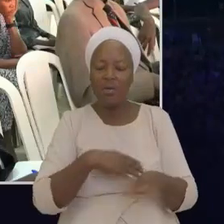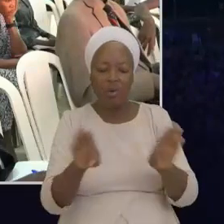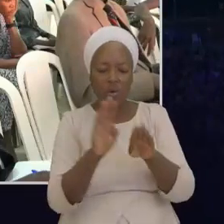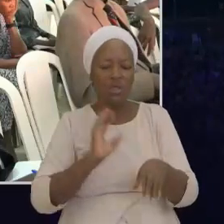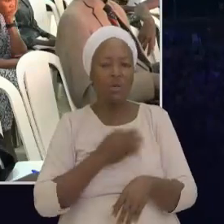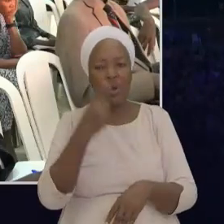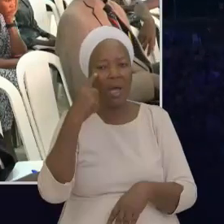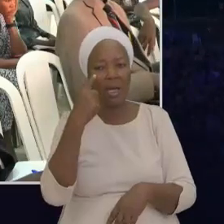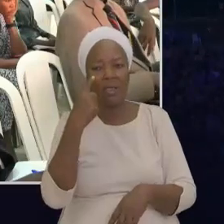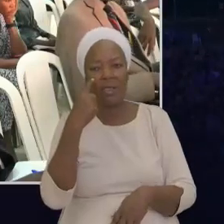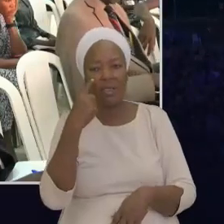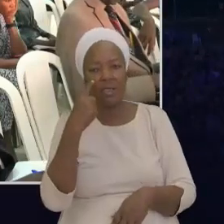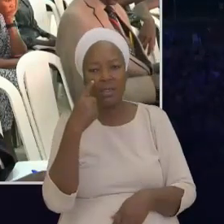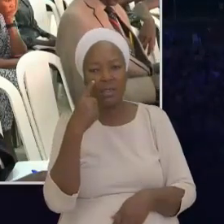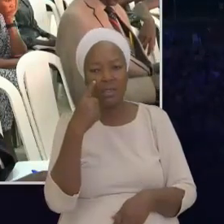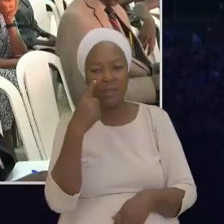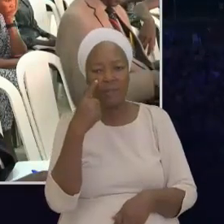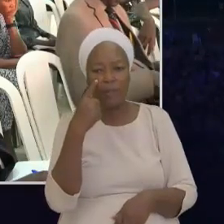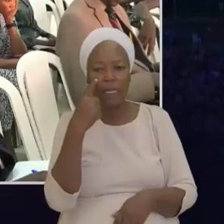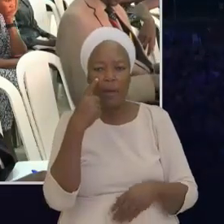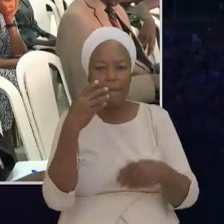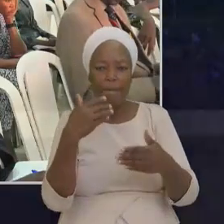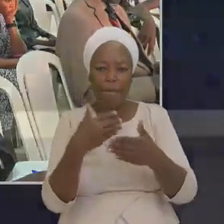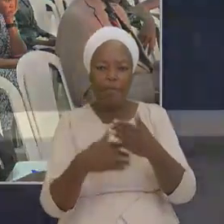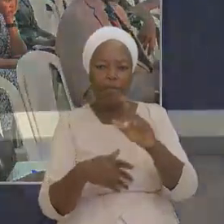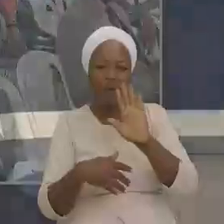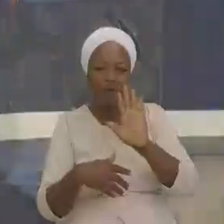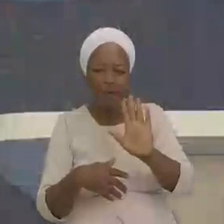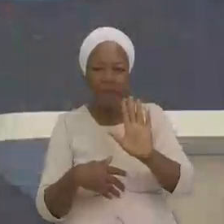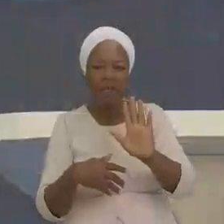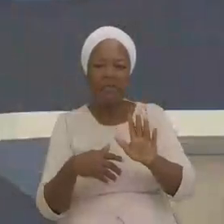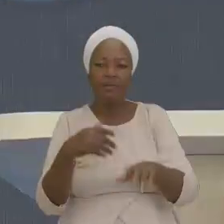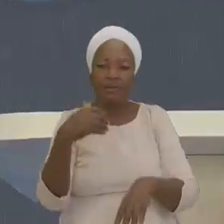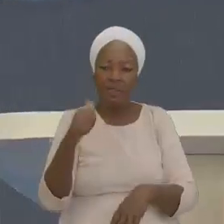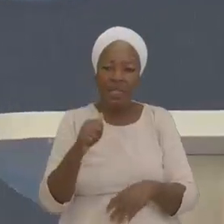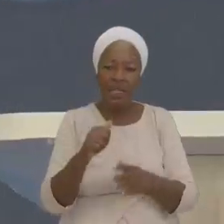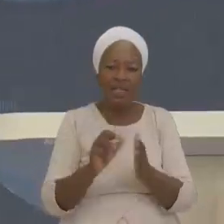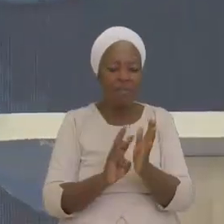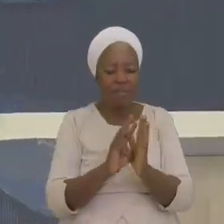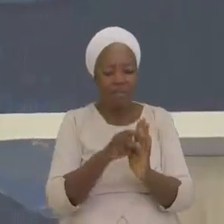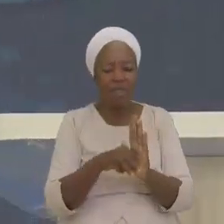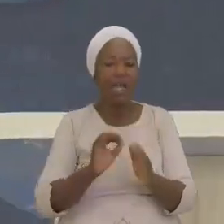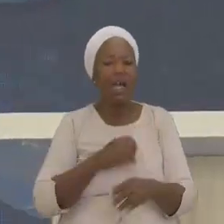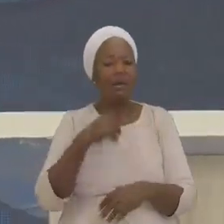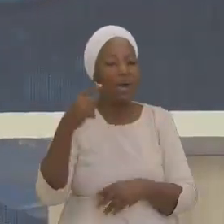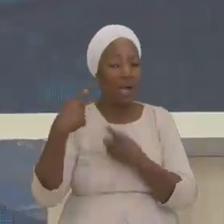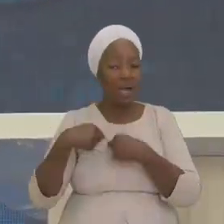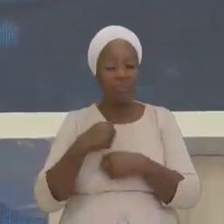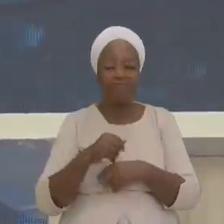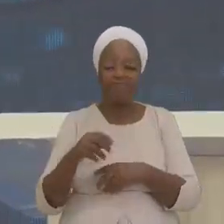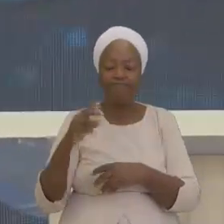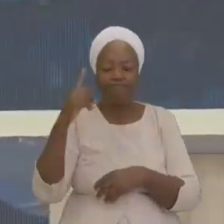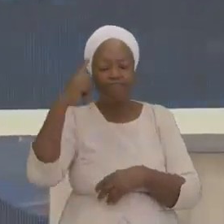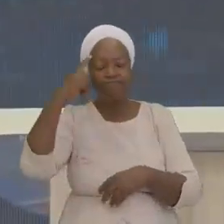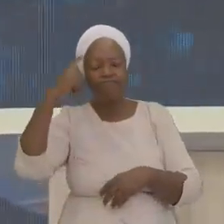eyes, before 5-10 minutes, our hearts are wandering. Some birds are picking